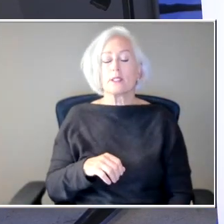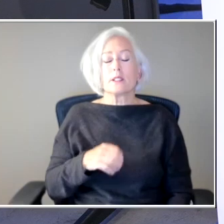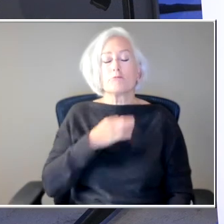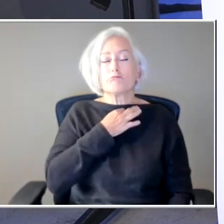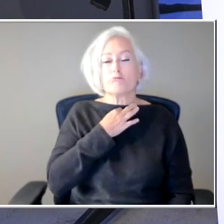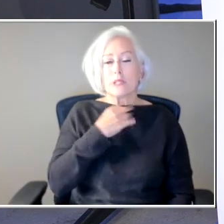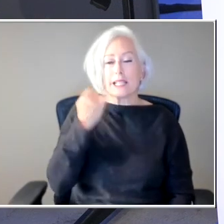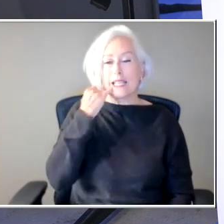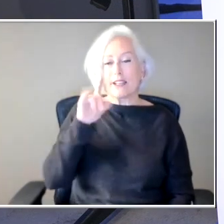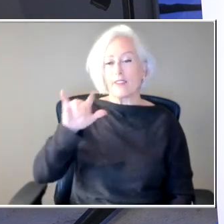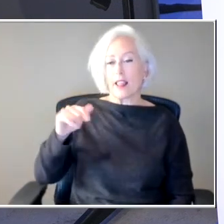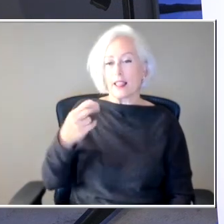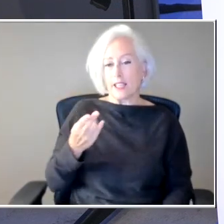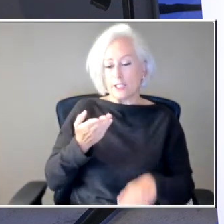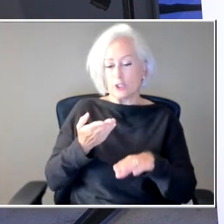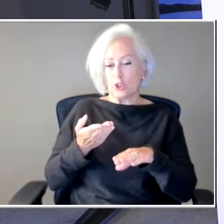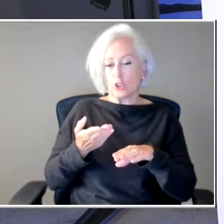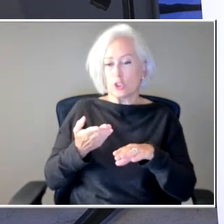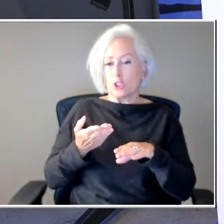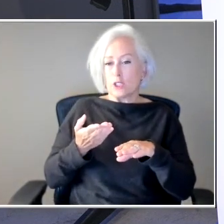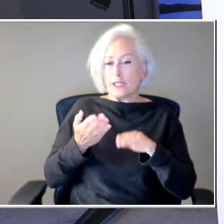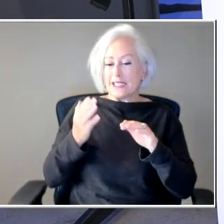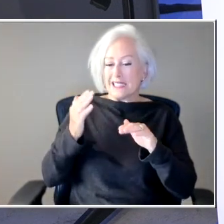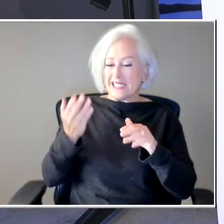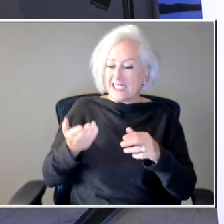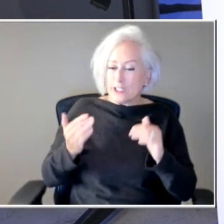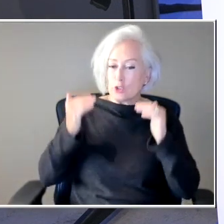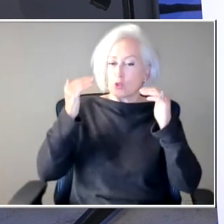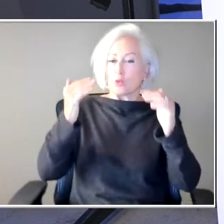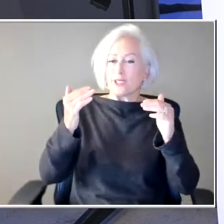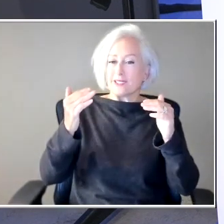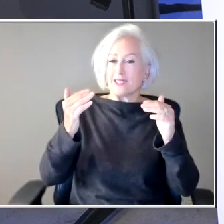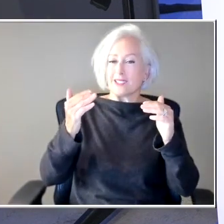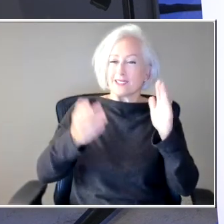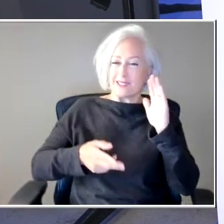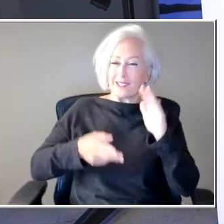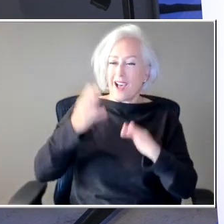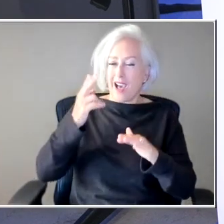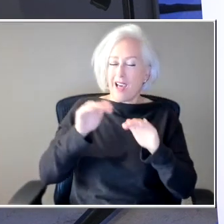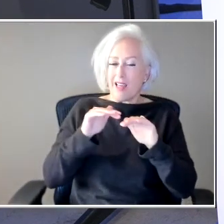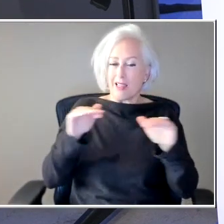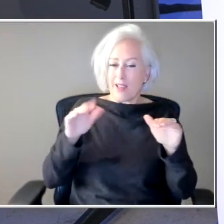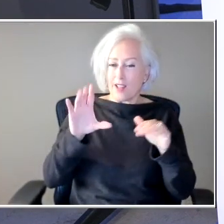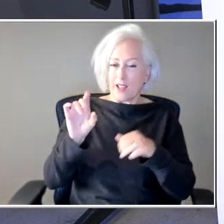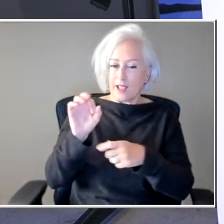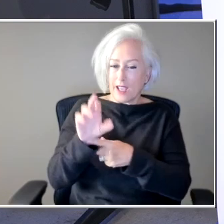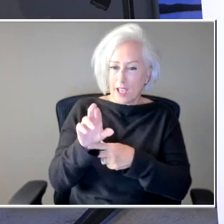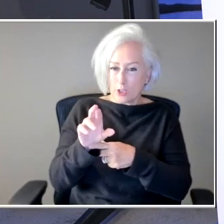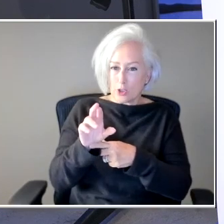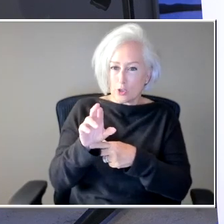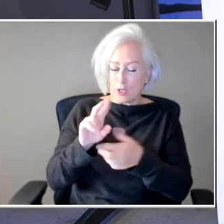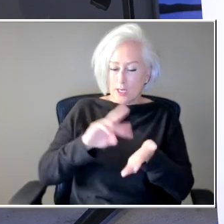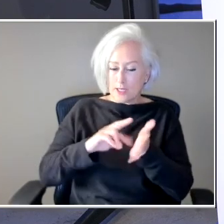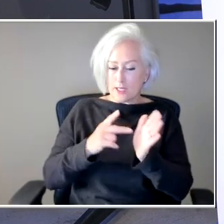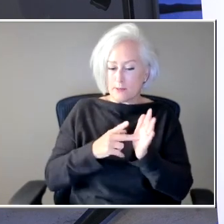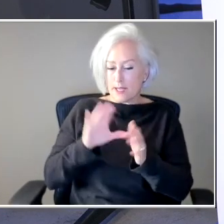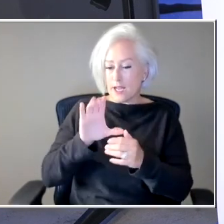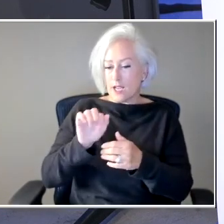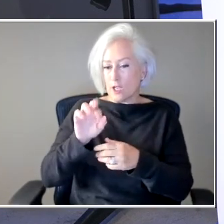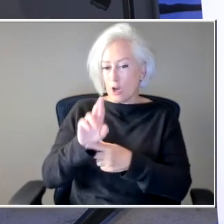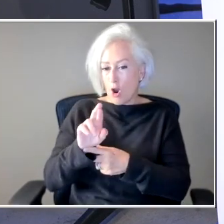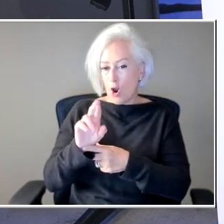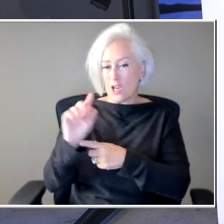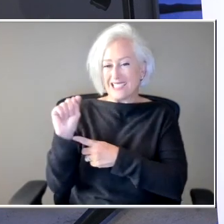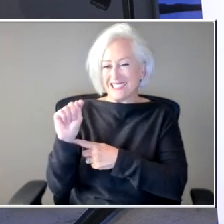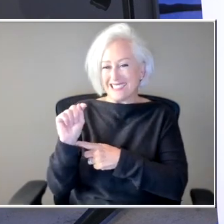increases the likelihood of some cancers so predictably high, does that mean that CAR T cell therapy, which we've talked about a bunch here on